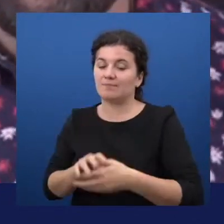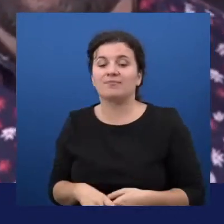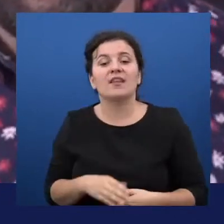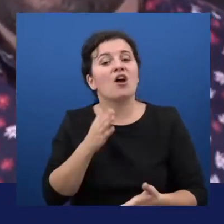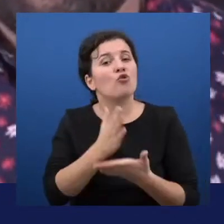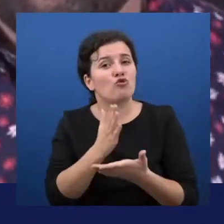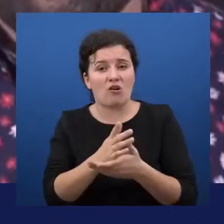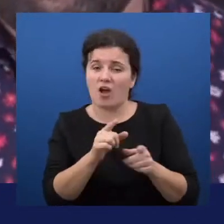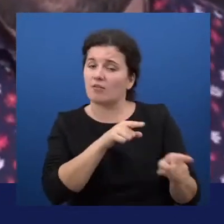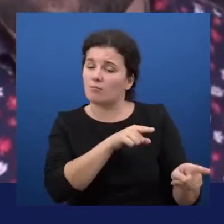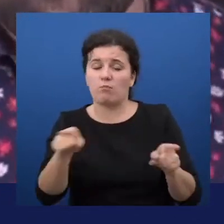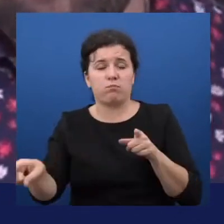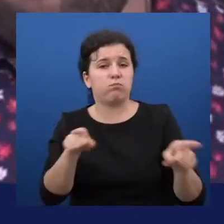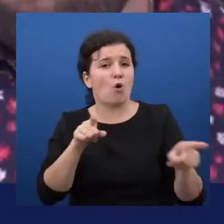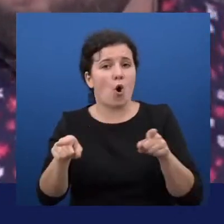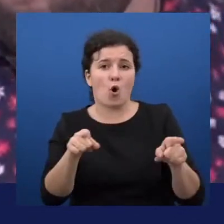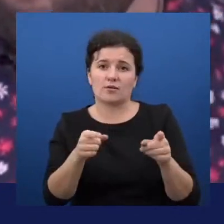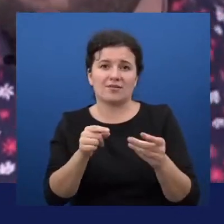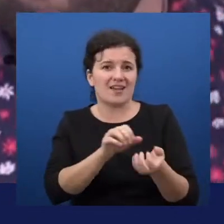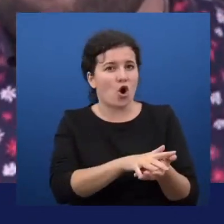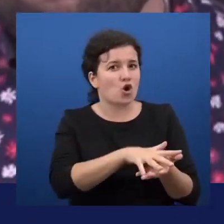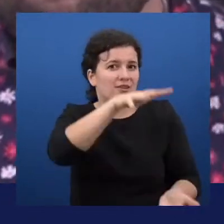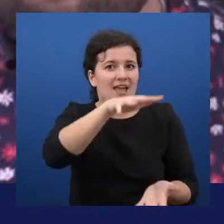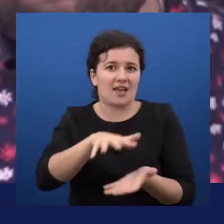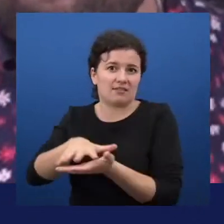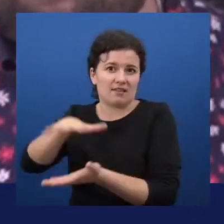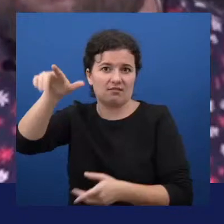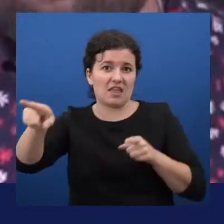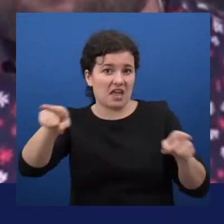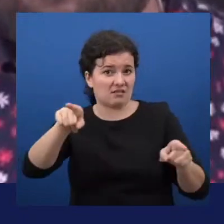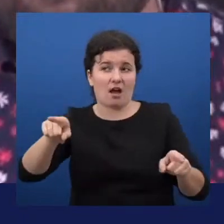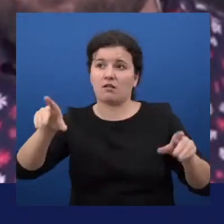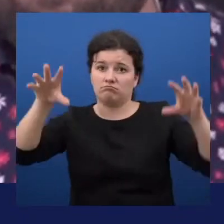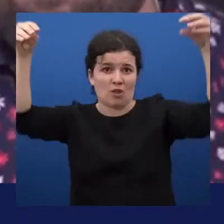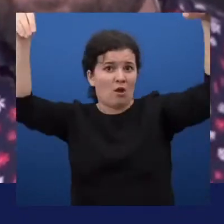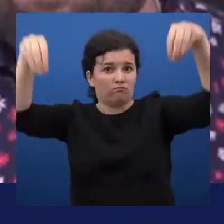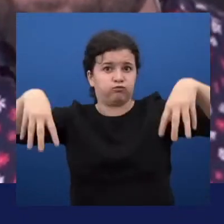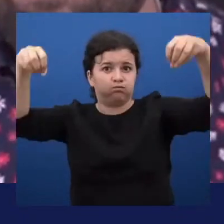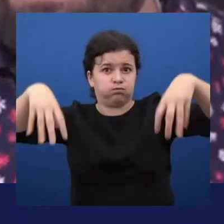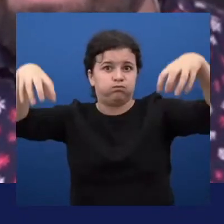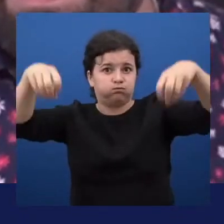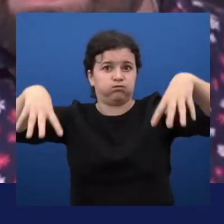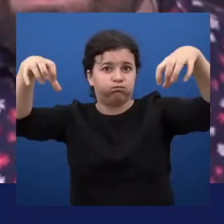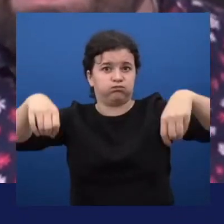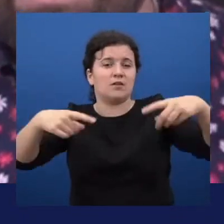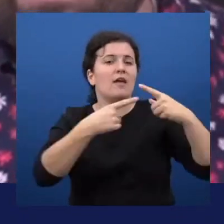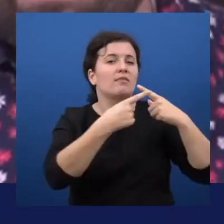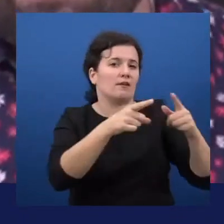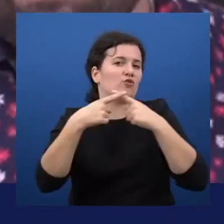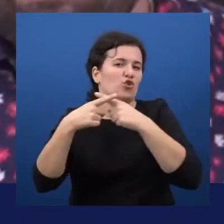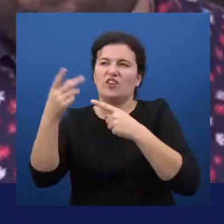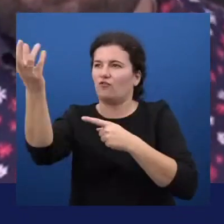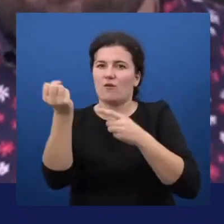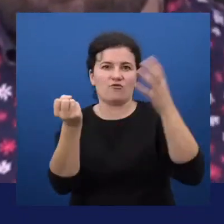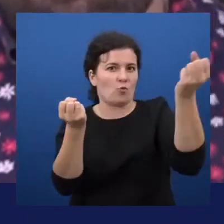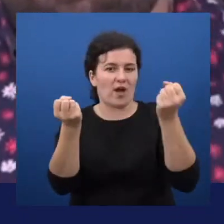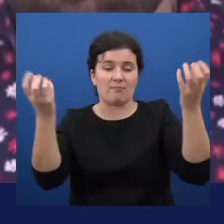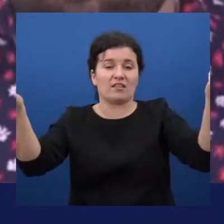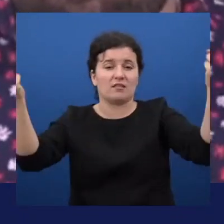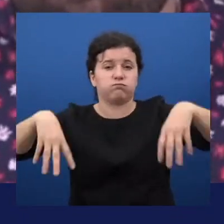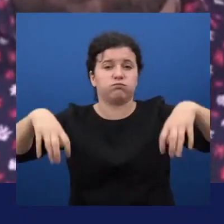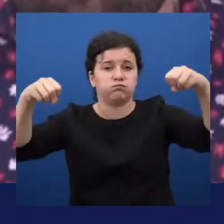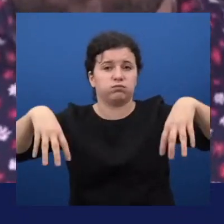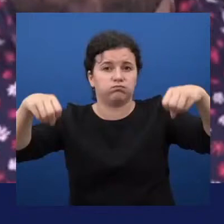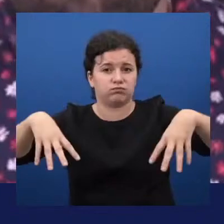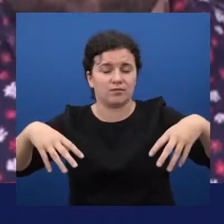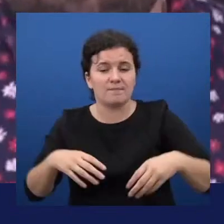data largely from similar sources. So we still have this overarching problem. And every data scientist I've ever spoken to